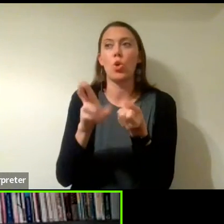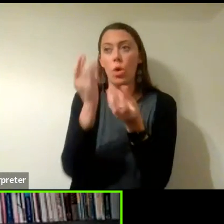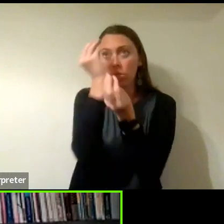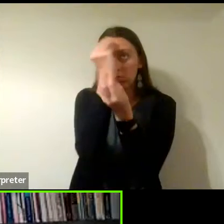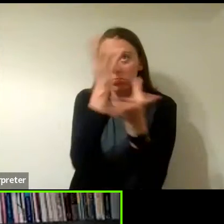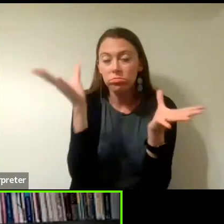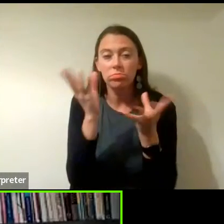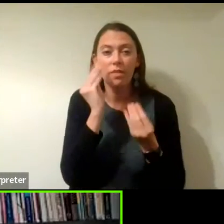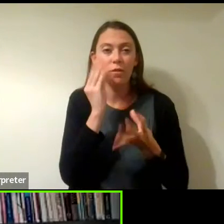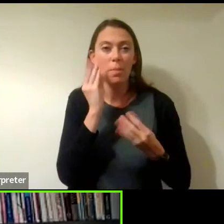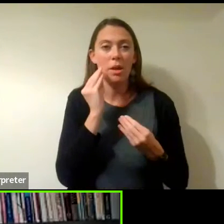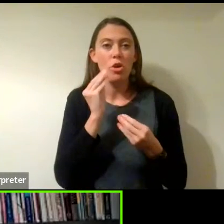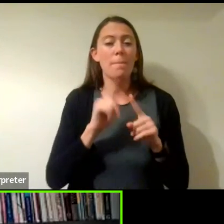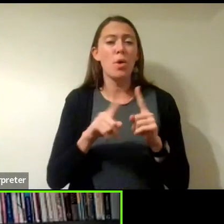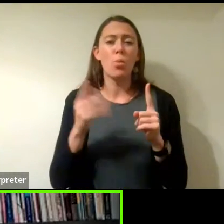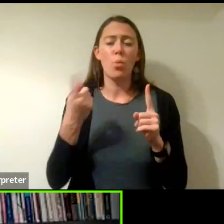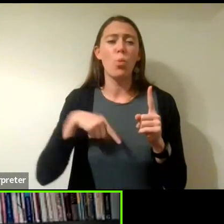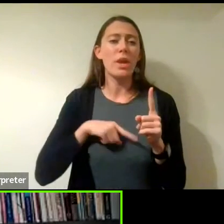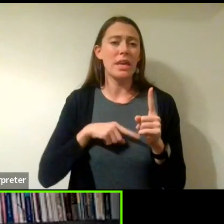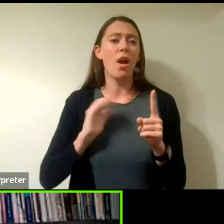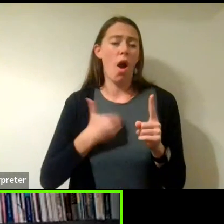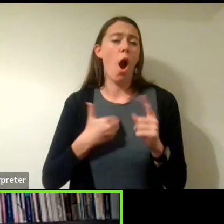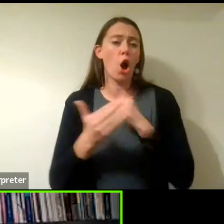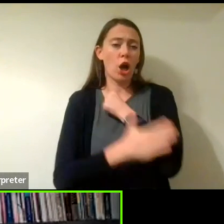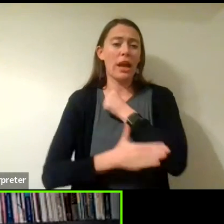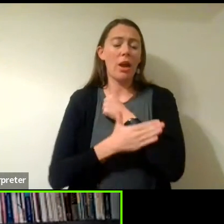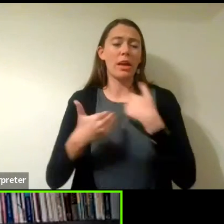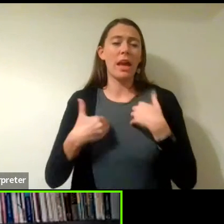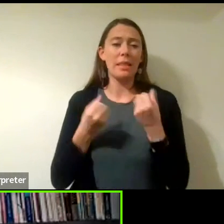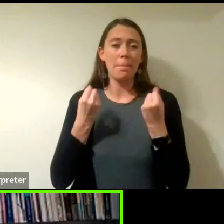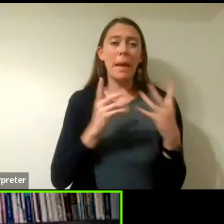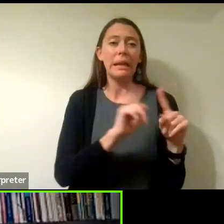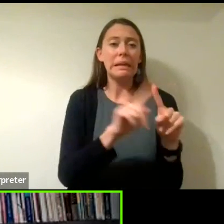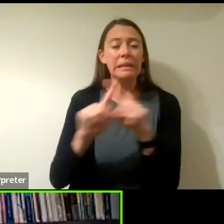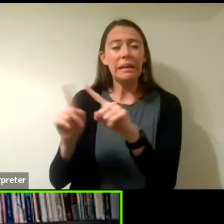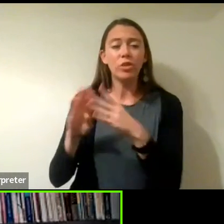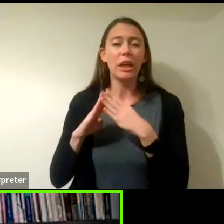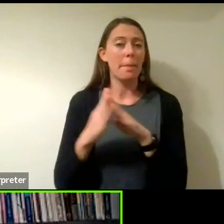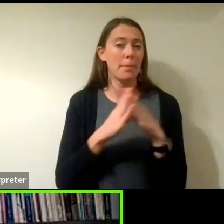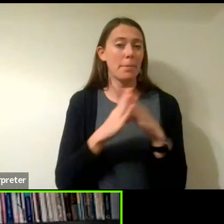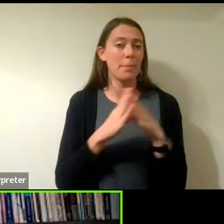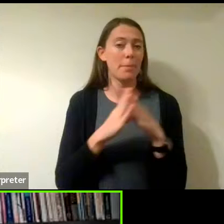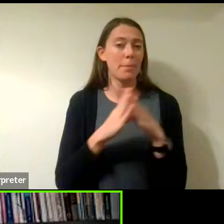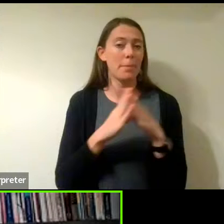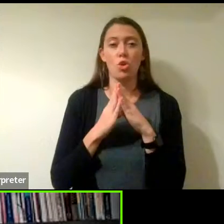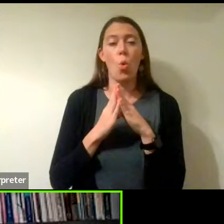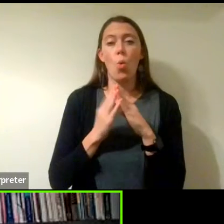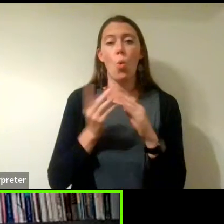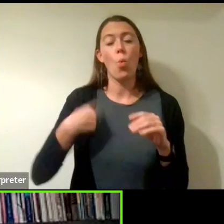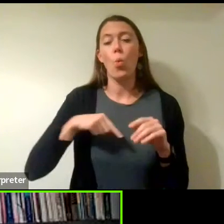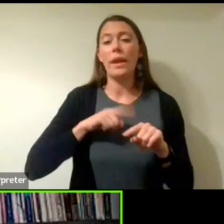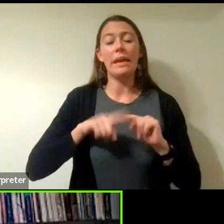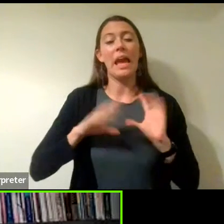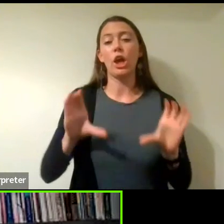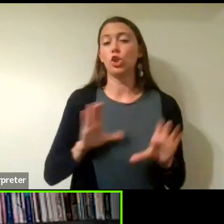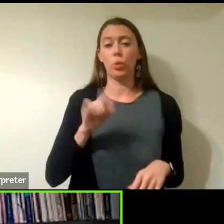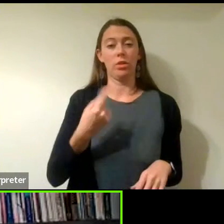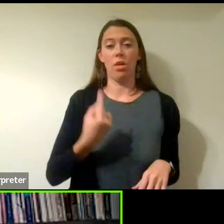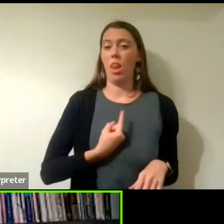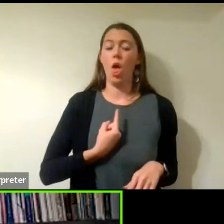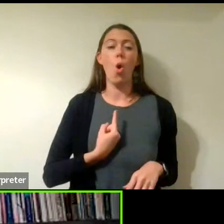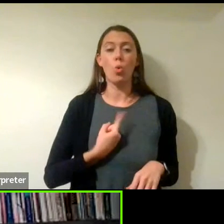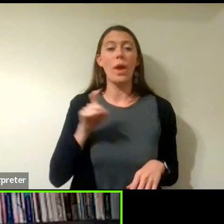communities of color in particular. So we can't do it by ourselves as the public health department. We need to do it